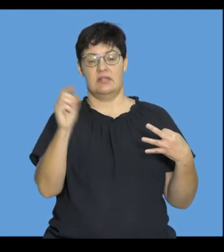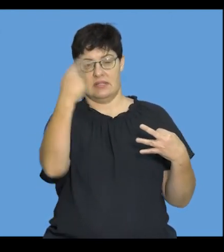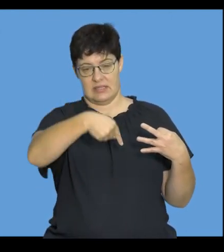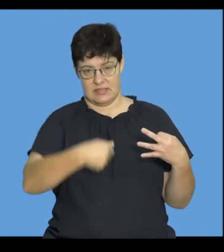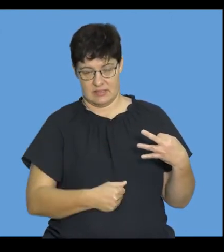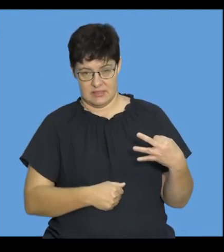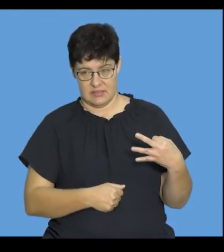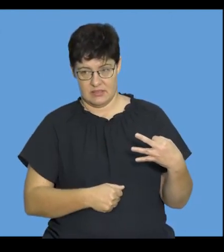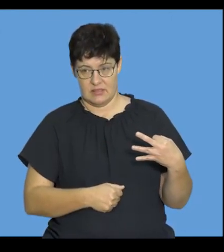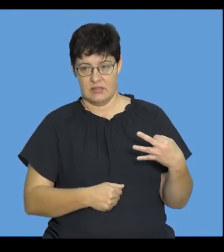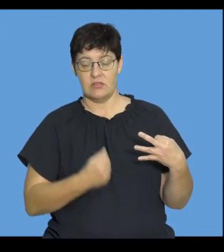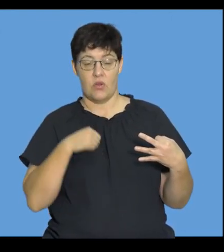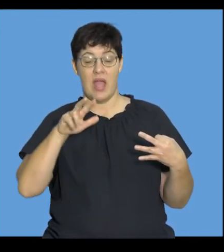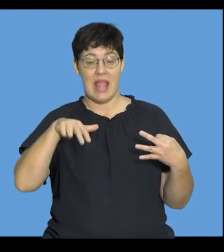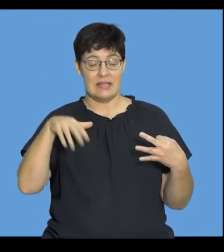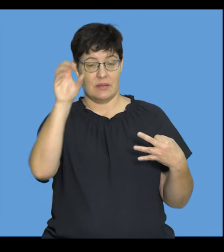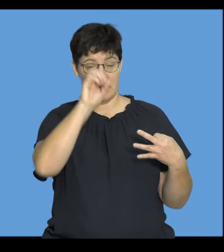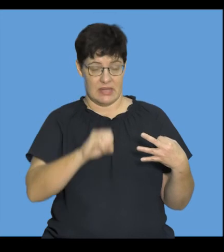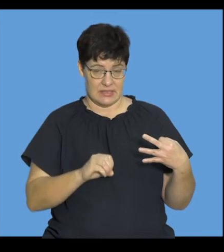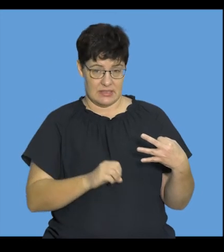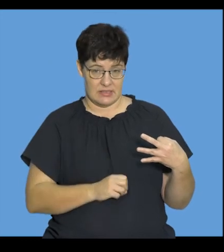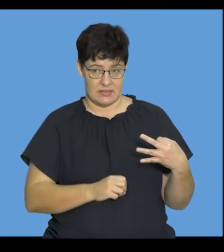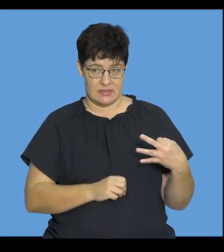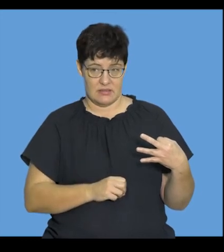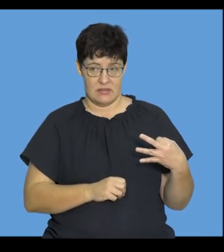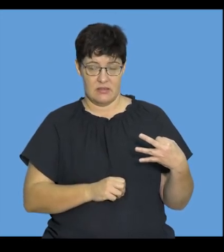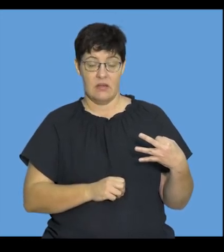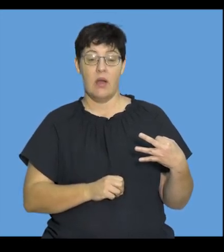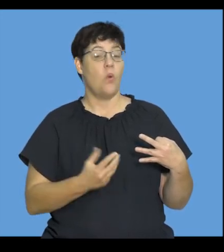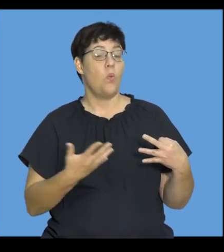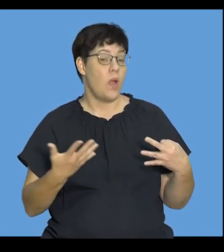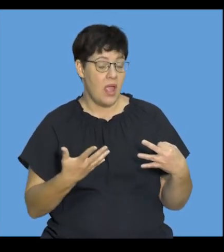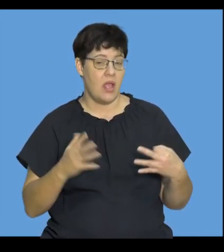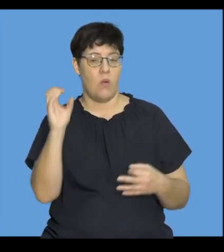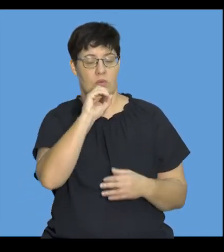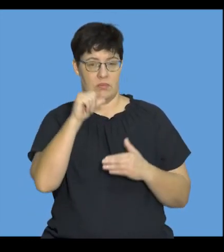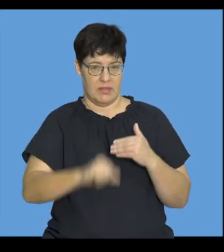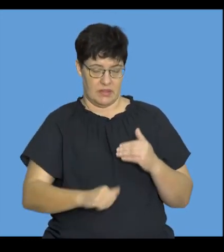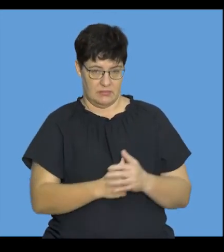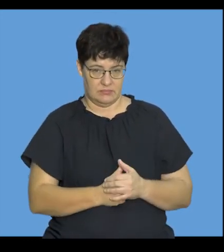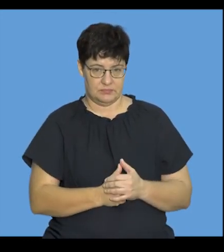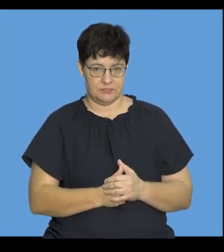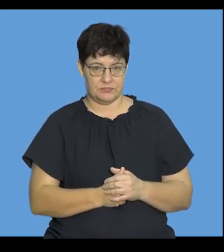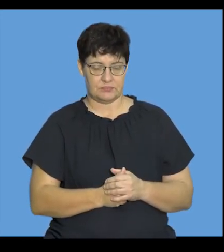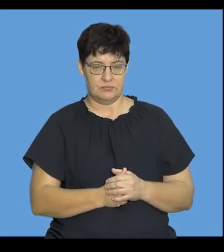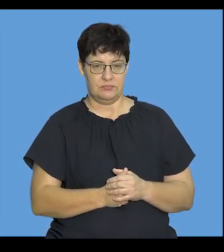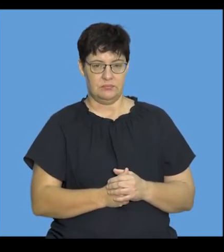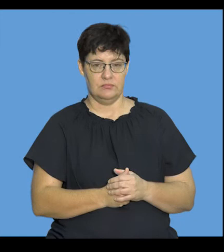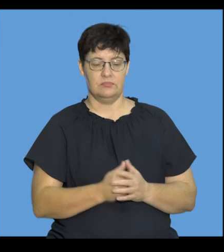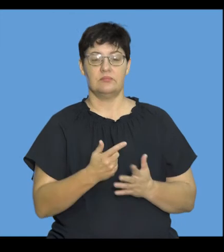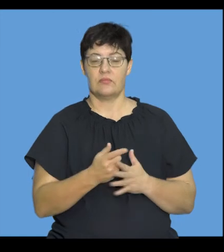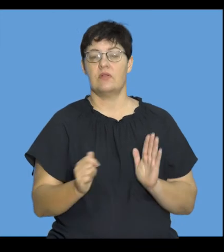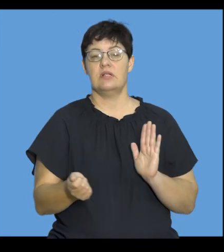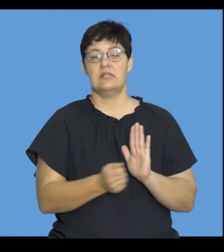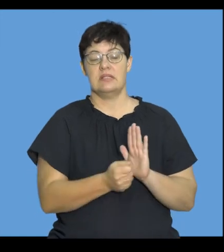can see the 18% is now in the month of October. So we sold the goods